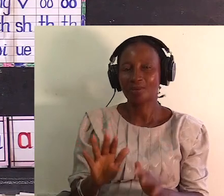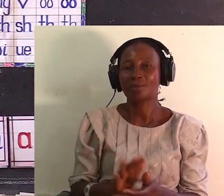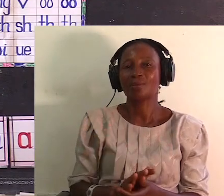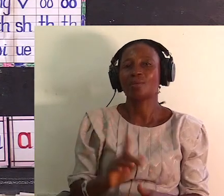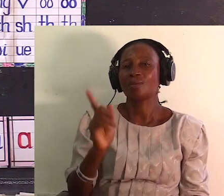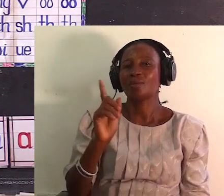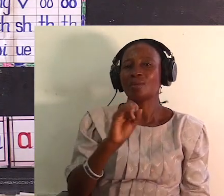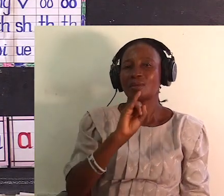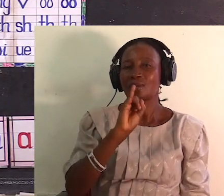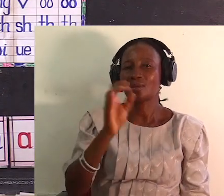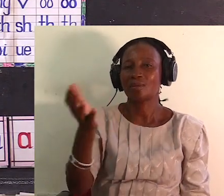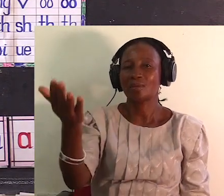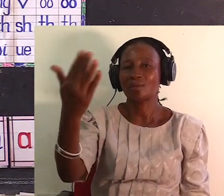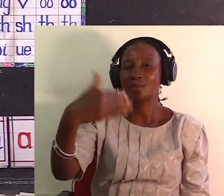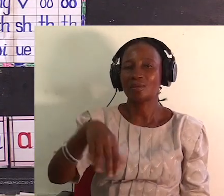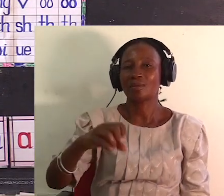what is coming next?